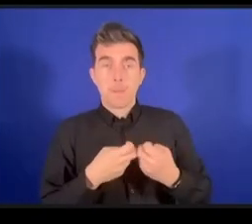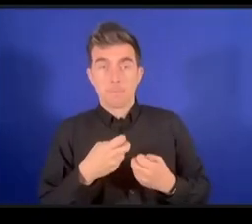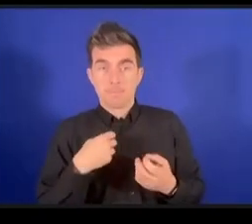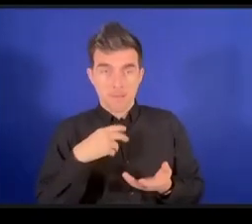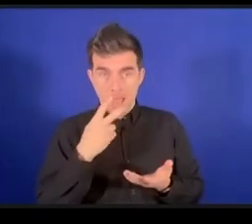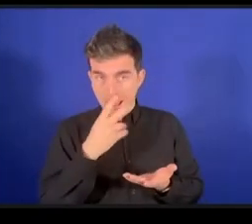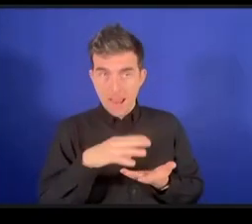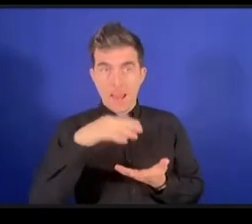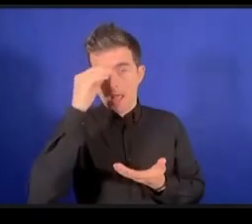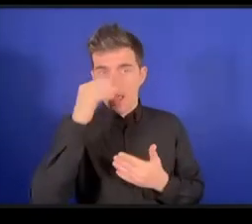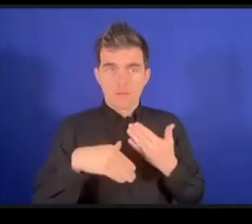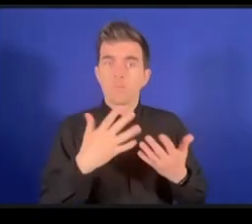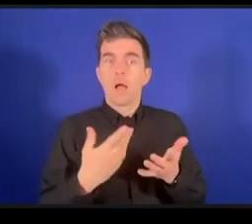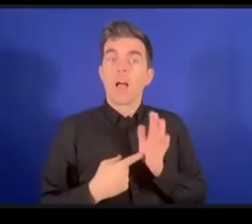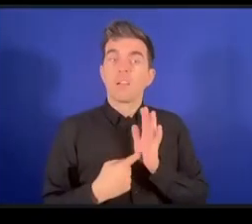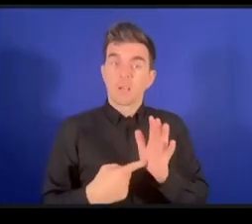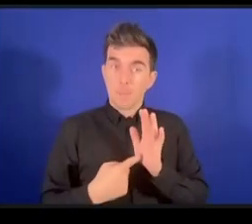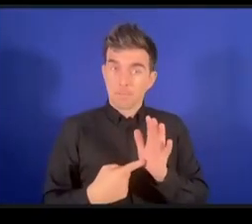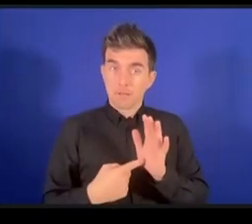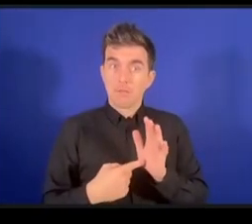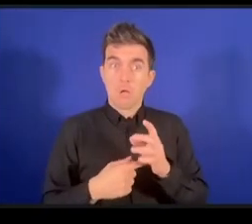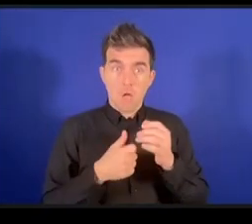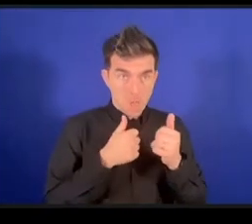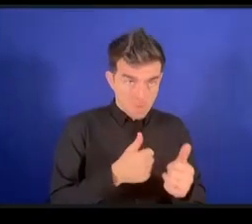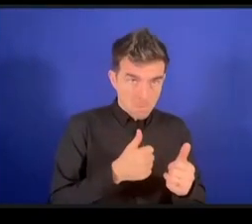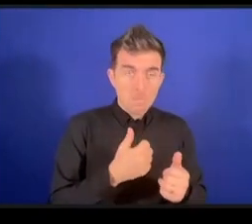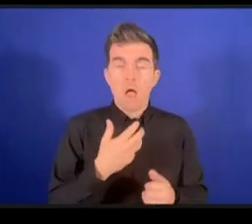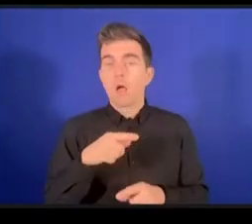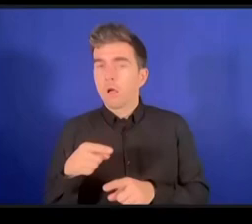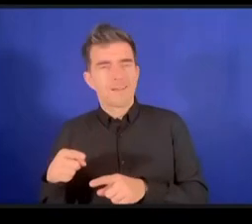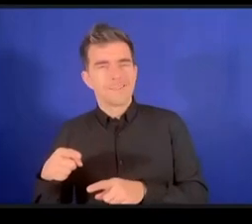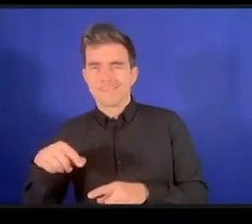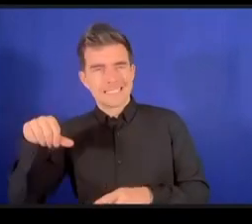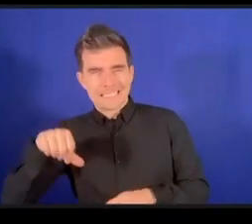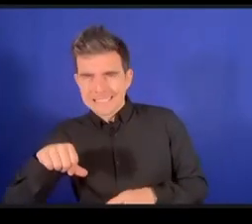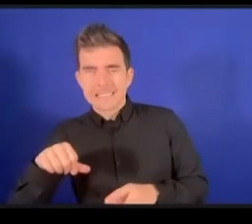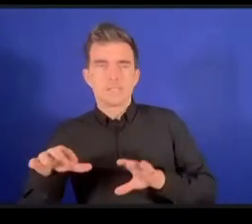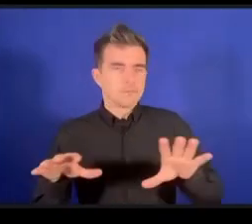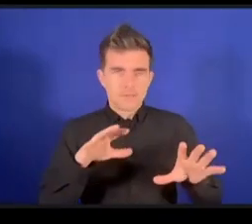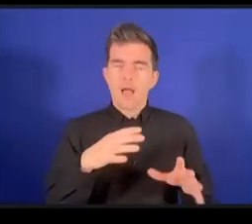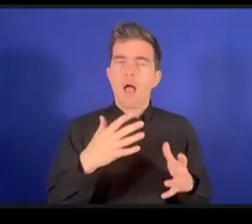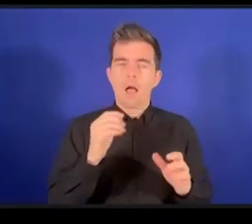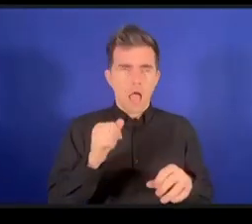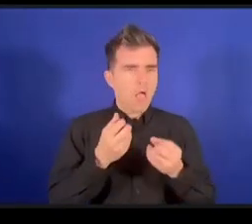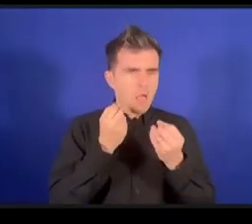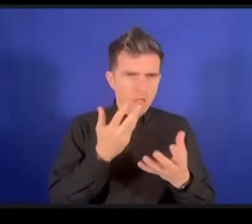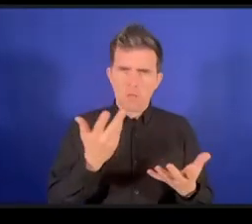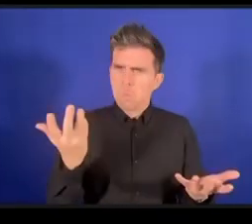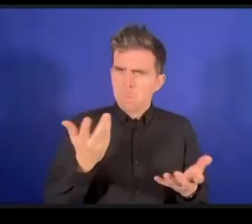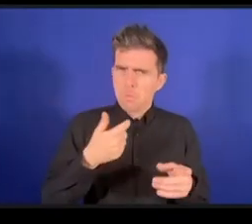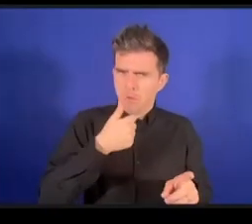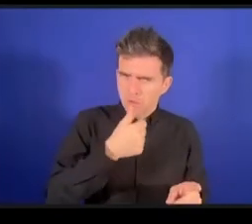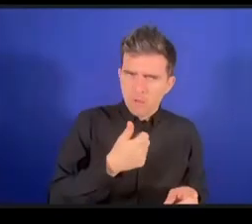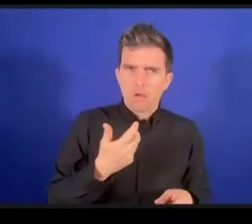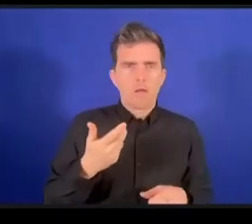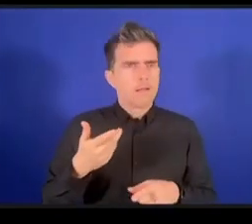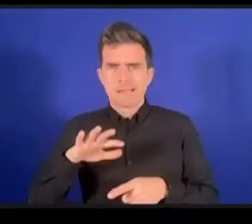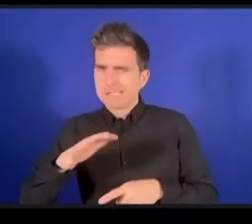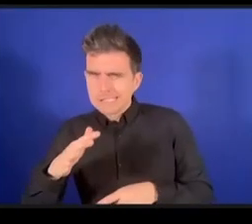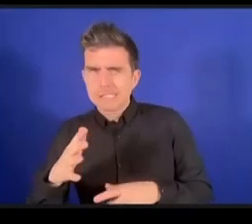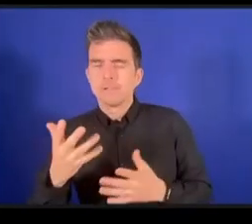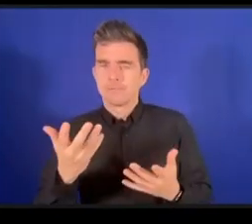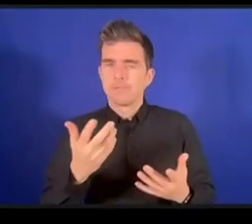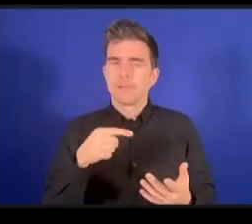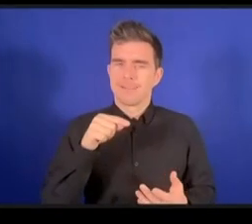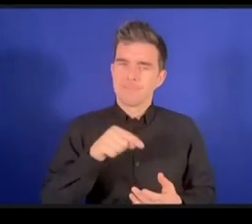work or don't work may be the most effective way of helping people, programmers, gain an intuition